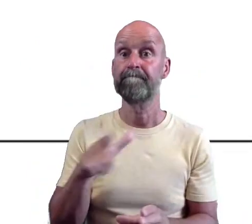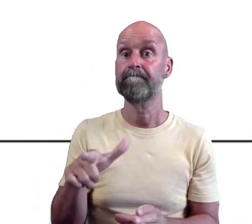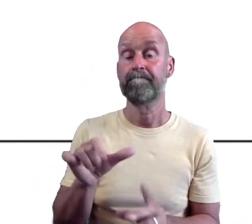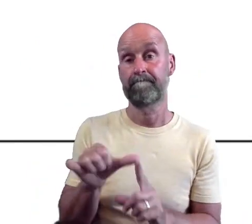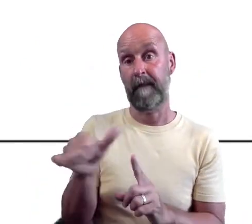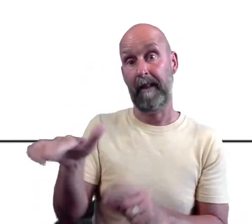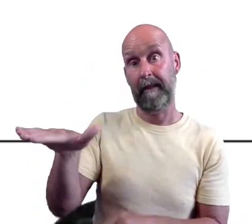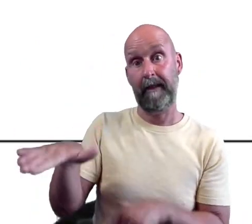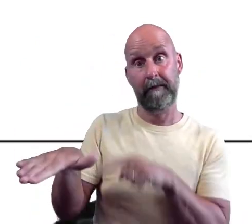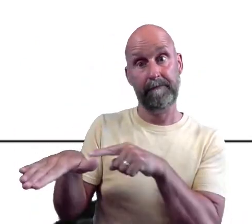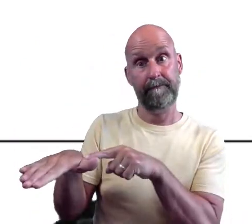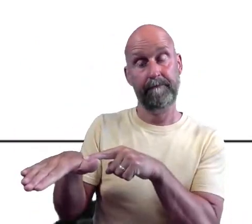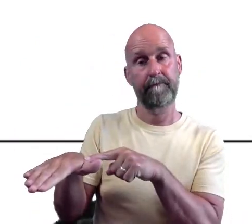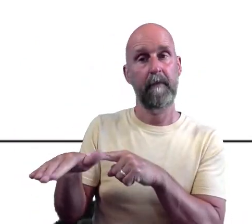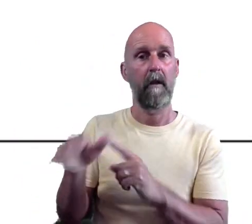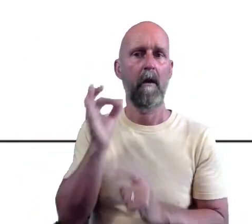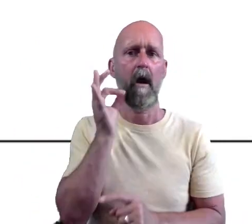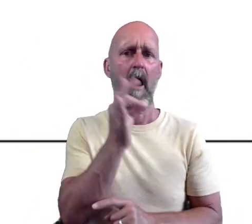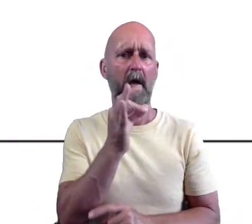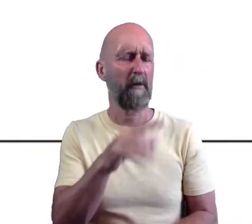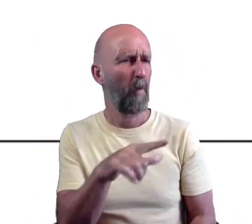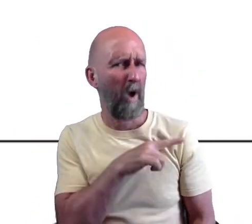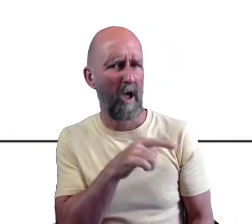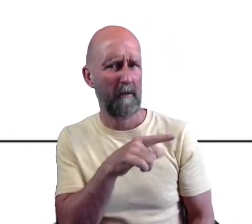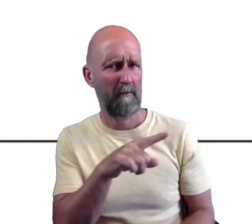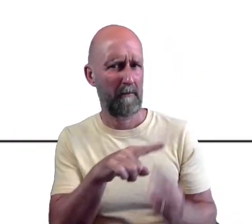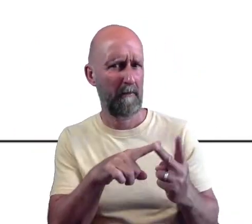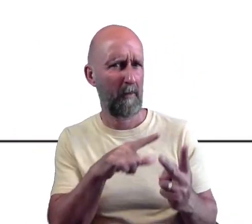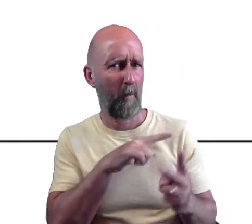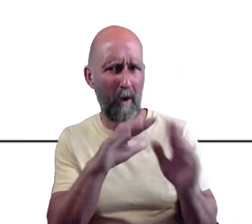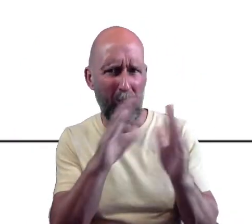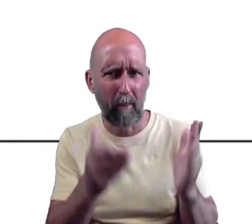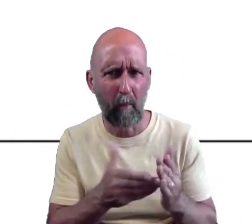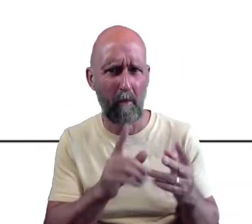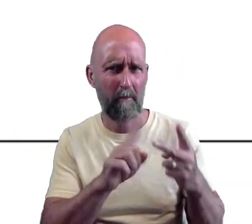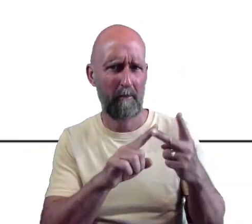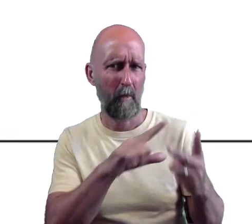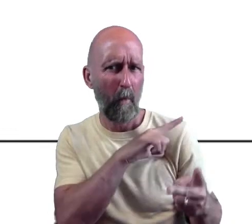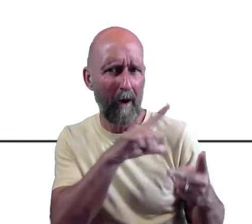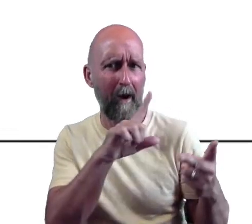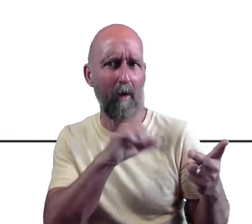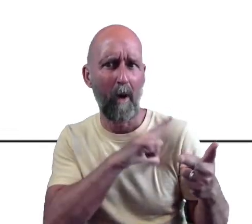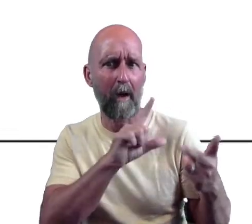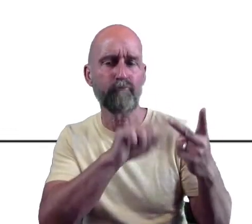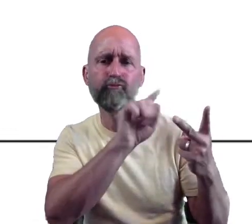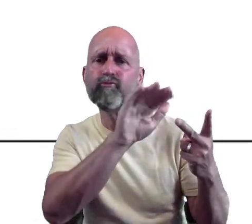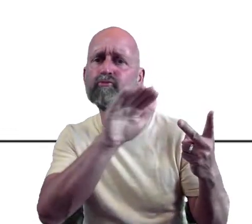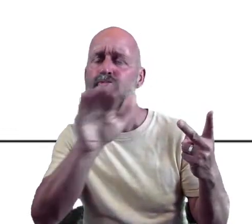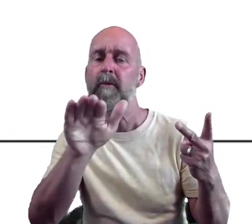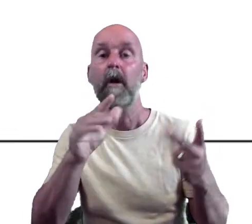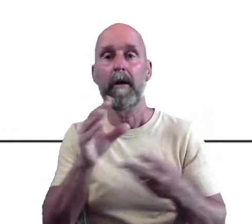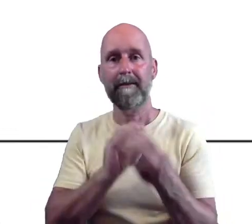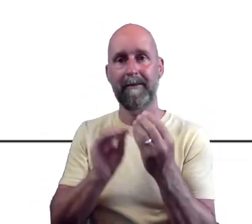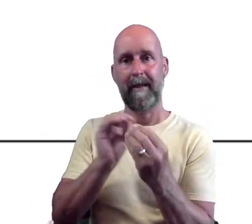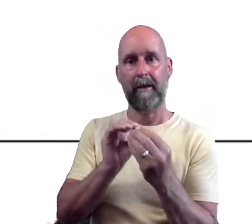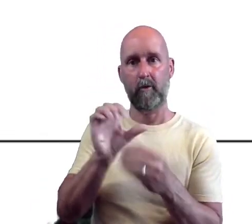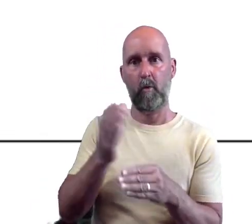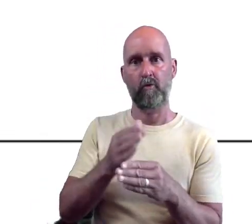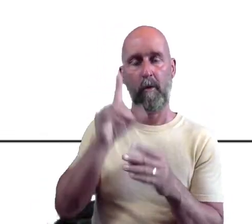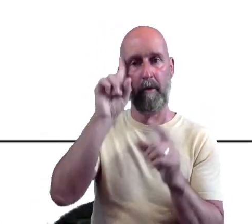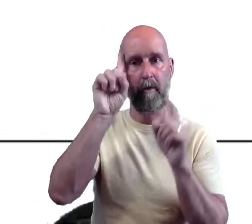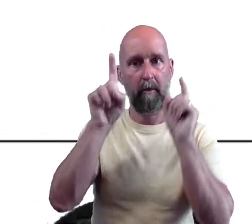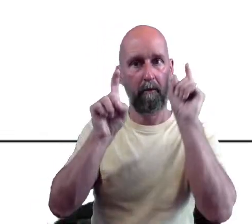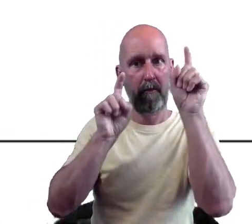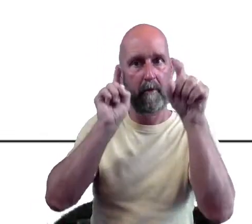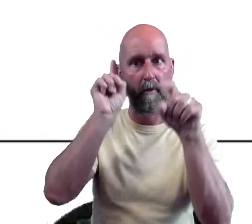is constantly asking you why. Why is the world like this? And then as a designer, your job is to come up with like the most